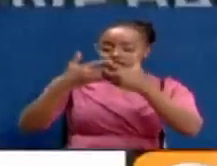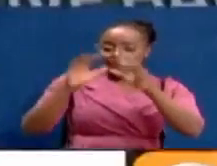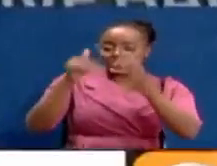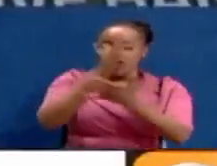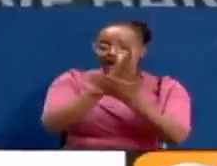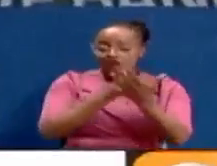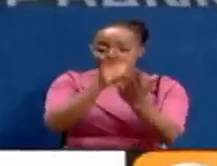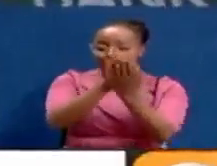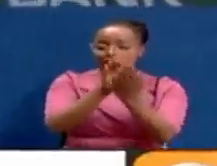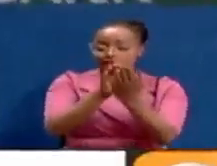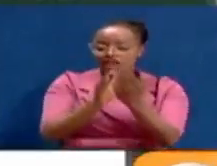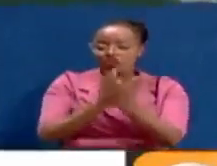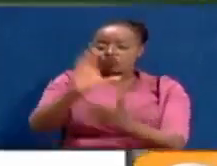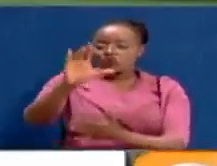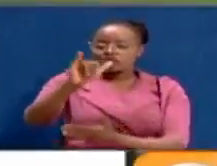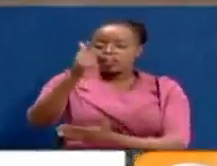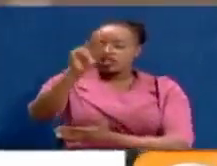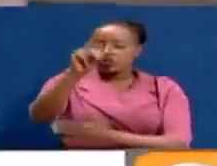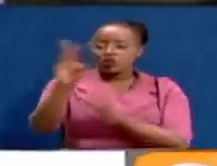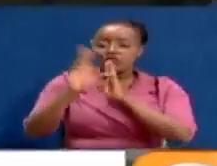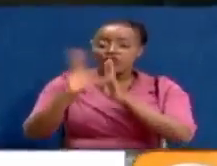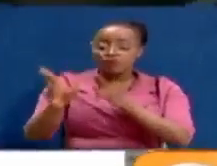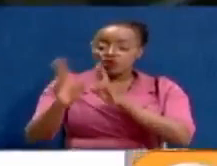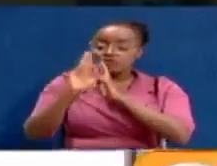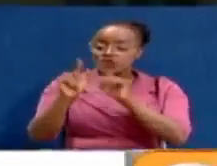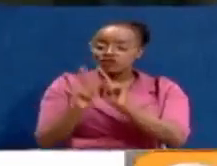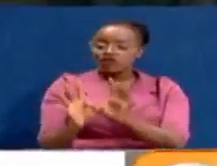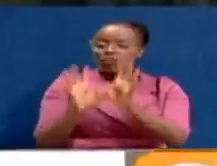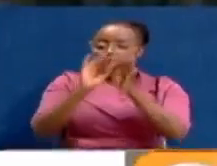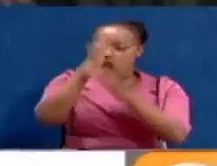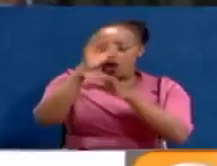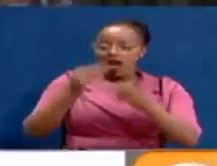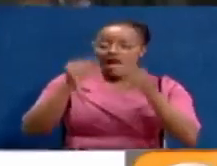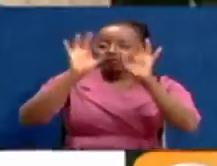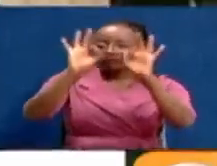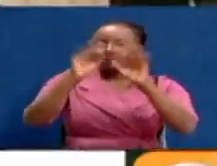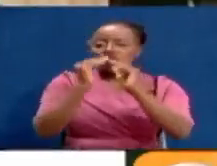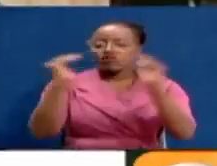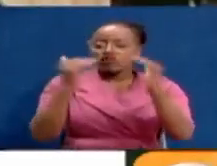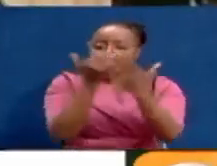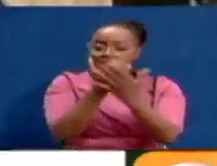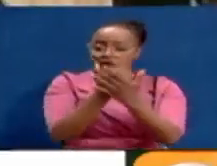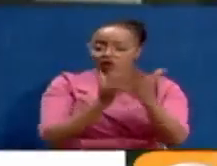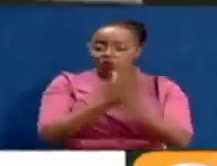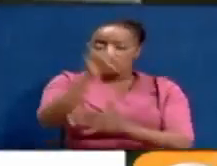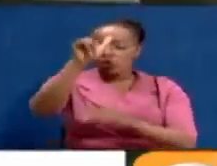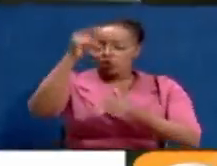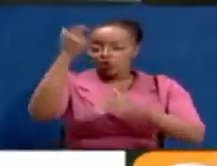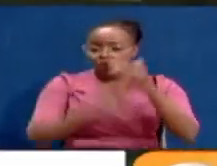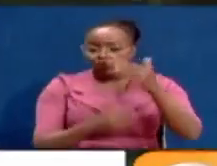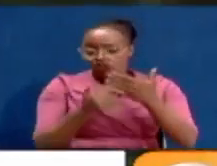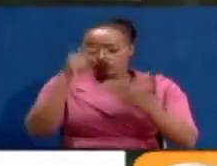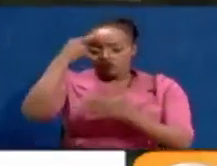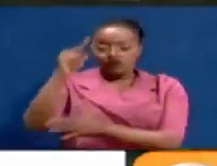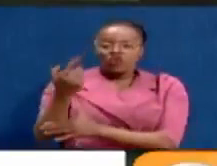first-half banking report by Citon Investments. The report attributes this to high efficiency levels, as evidenced by a low